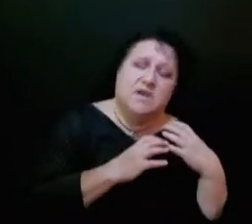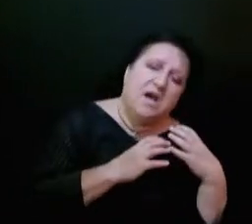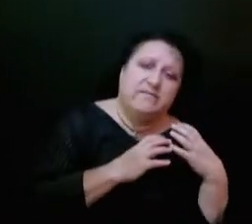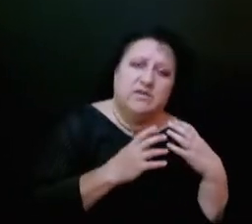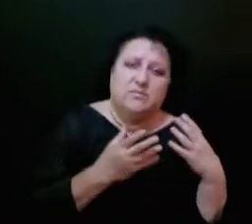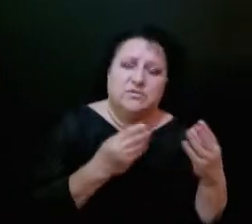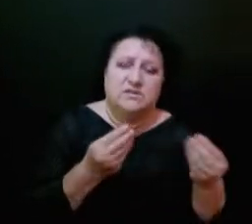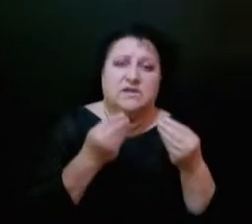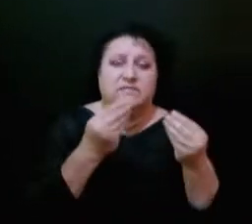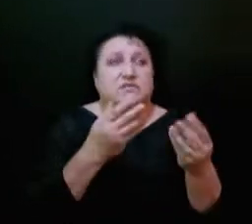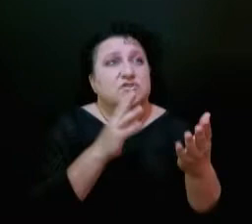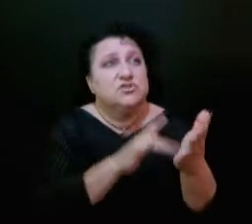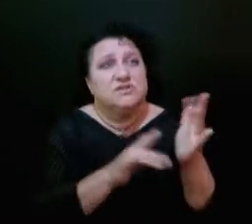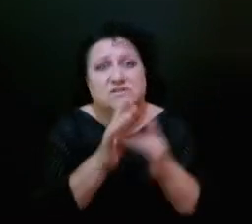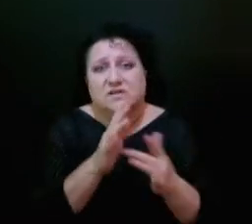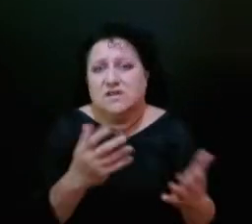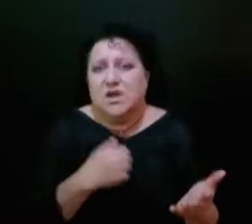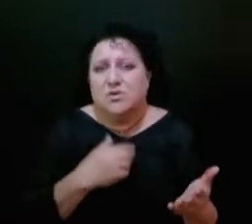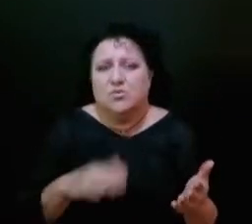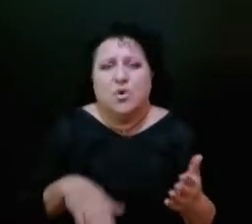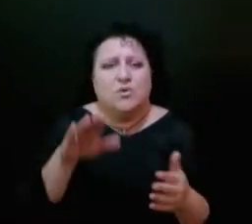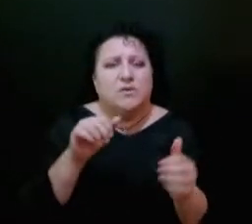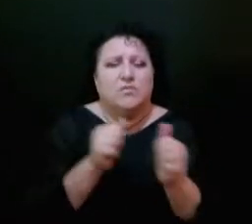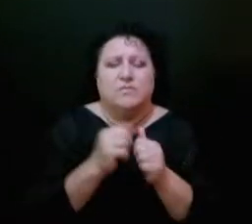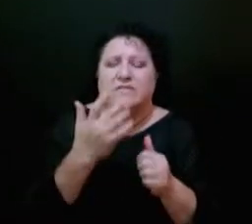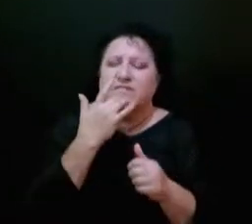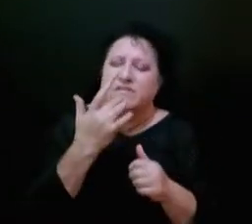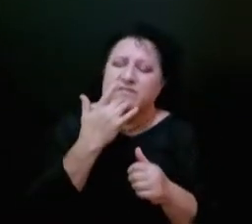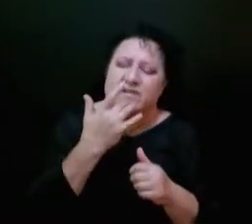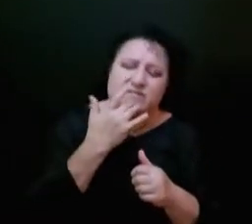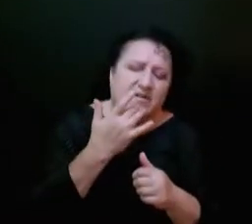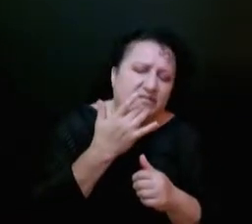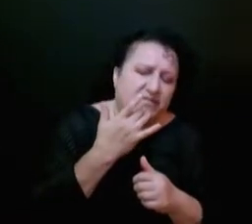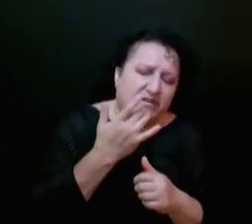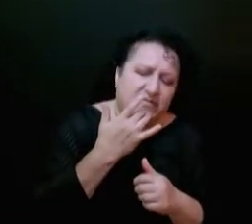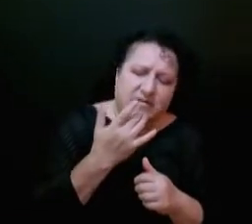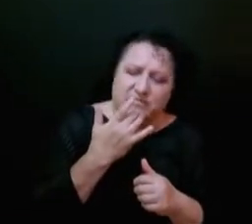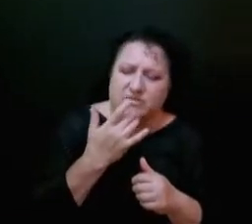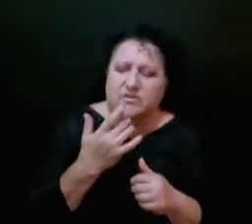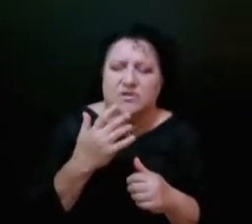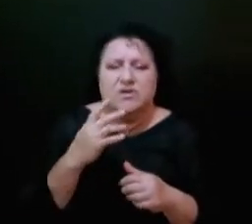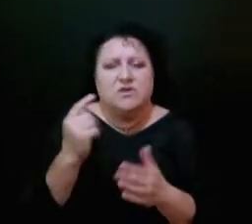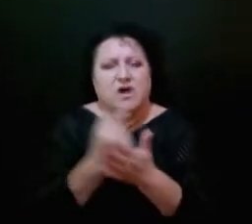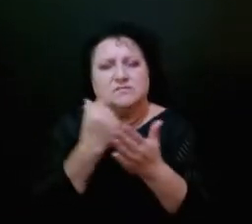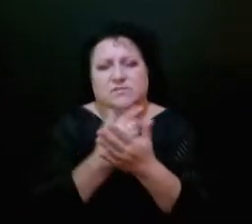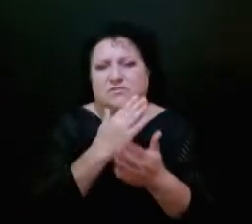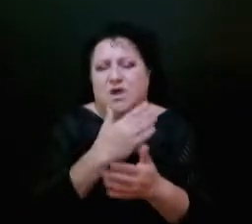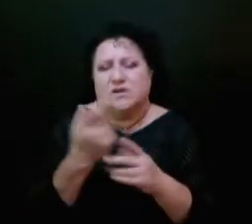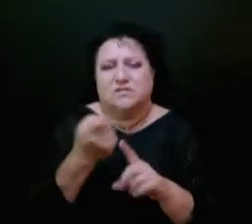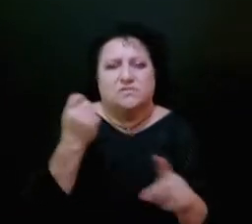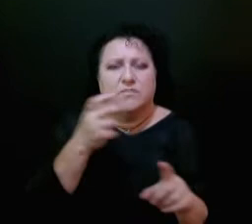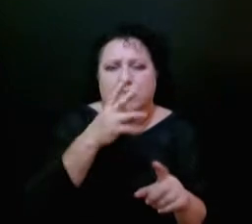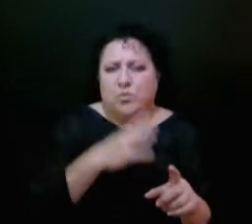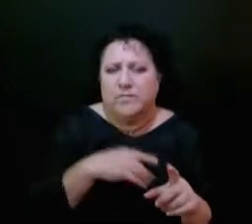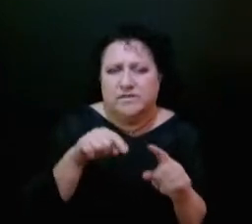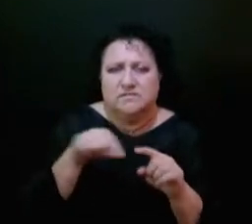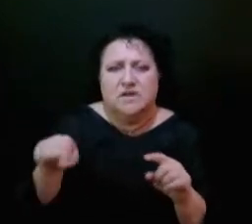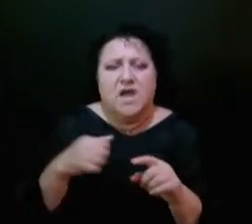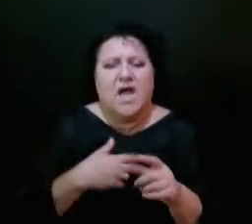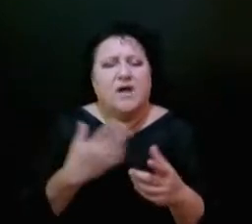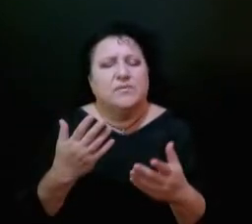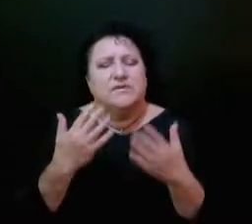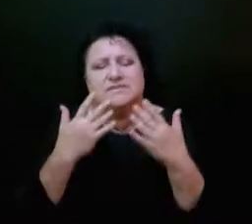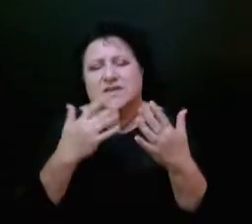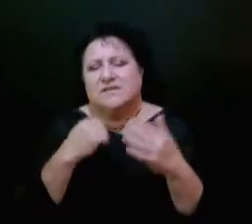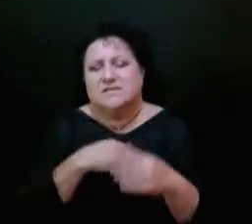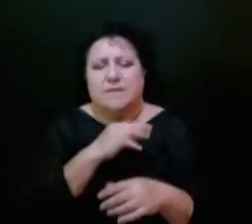is growing up, one of my favorite gospel songs was by Dorothy Norwood. And we sung it in church at Zion Grove Missionary